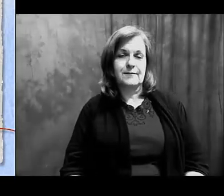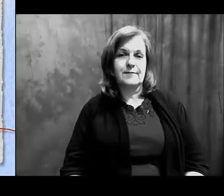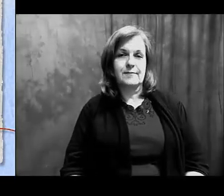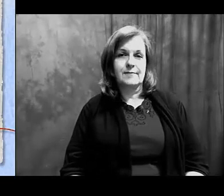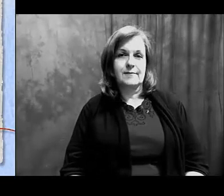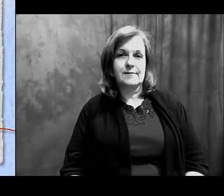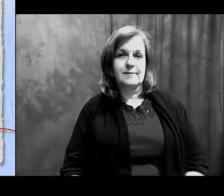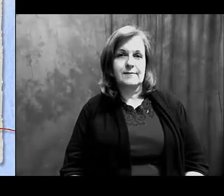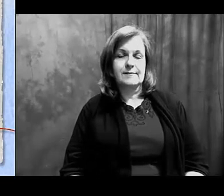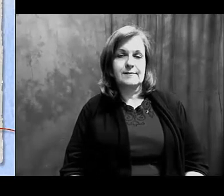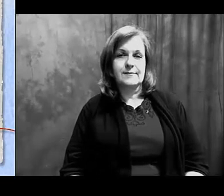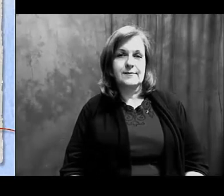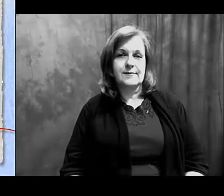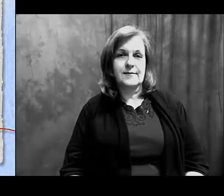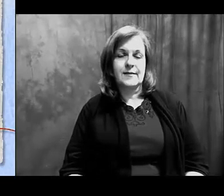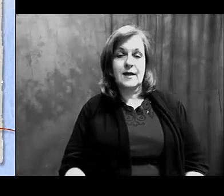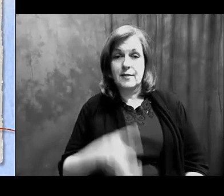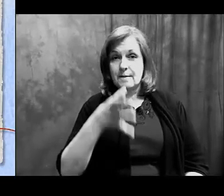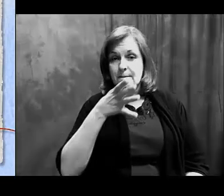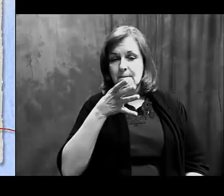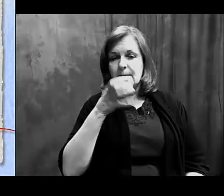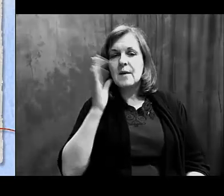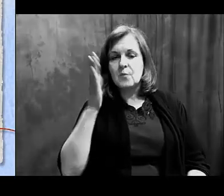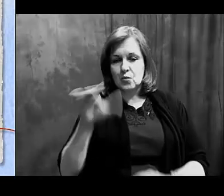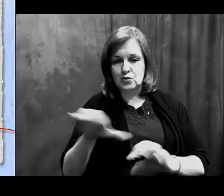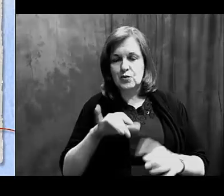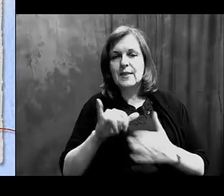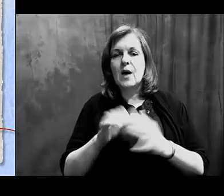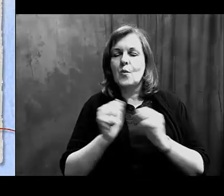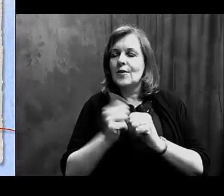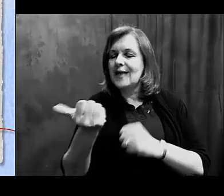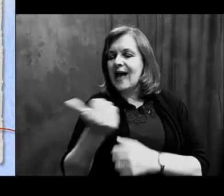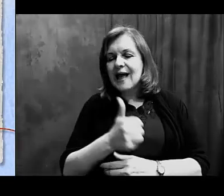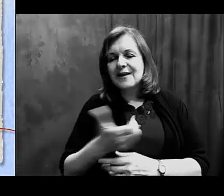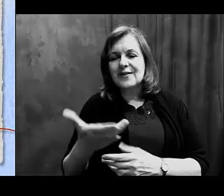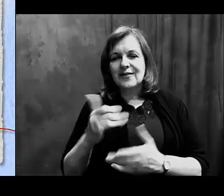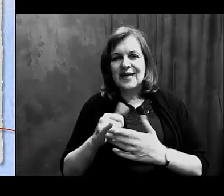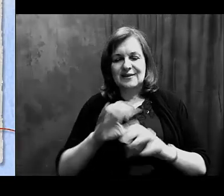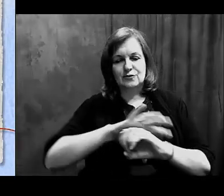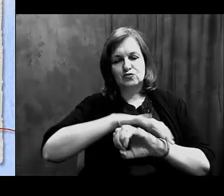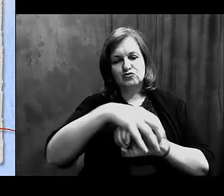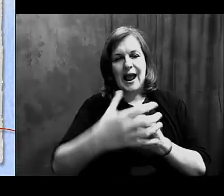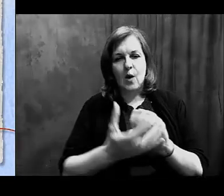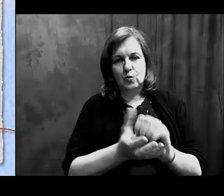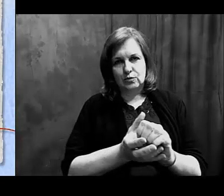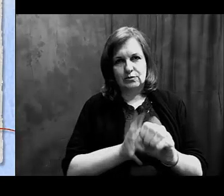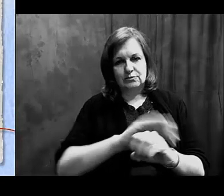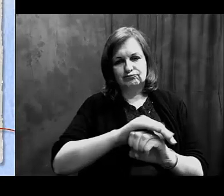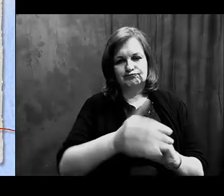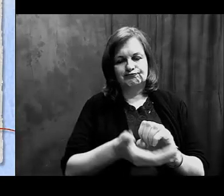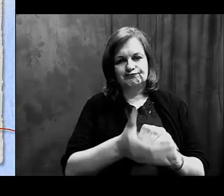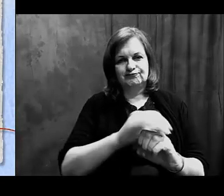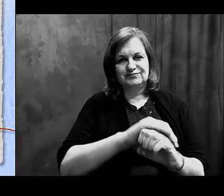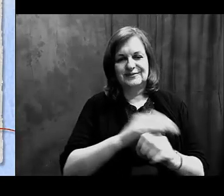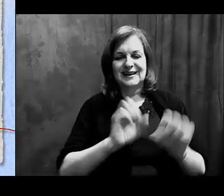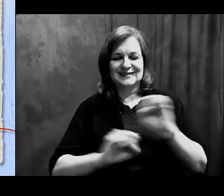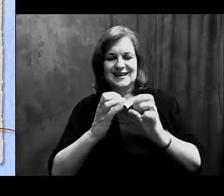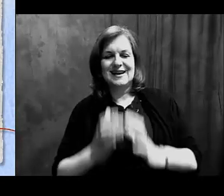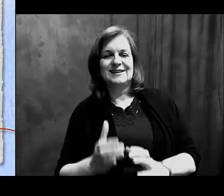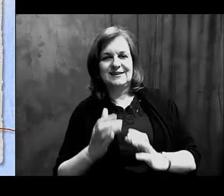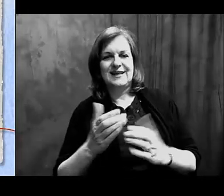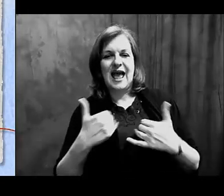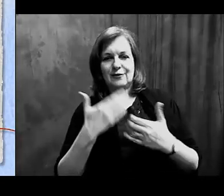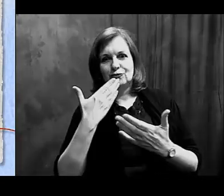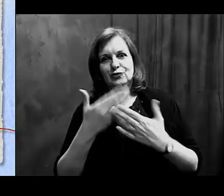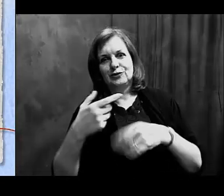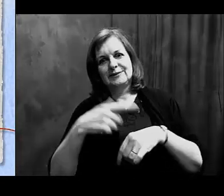backwards into her nest. Well, it turns out that she will do this with absolutely any object that is round. And scientists had a good